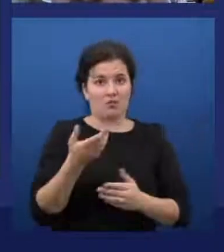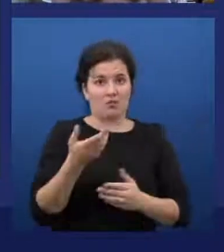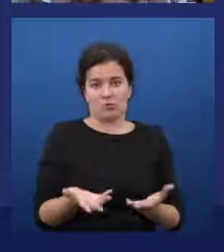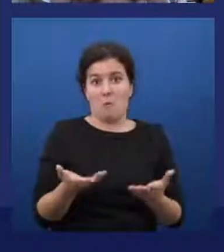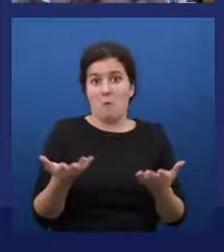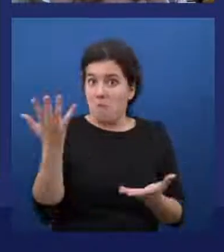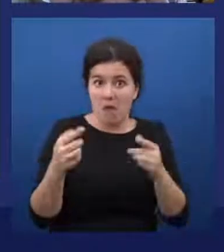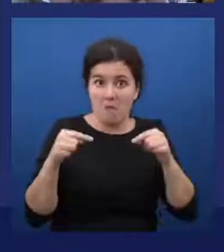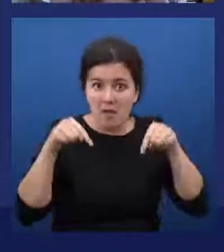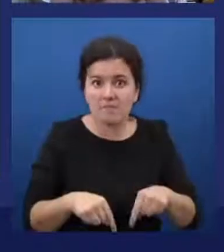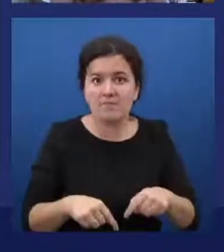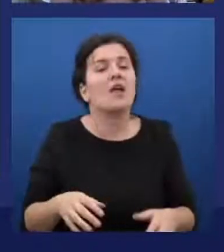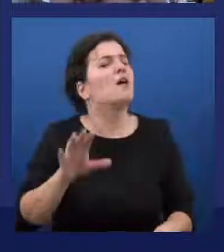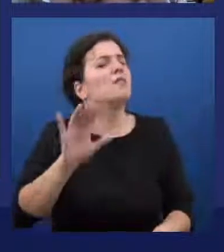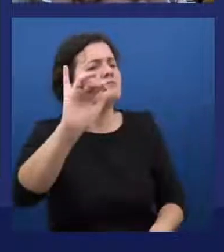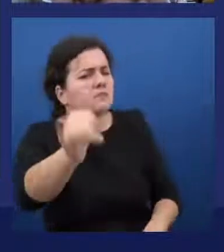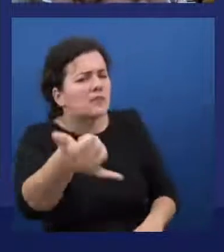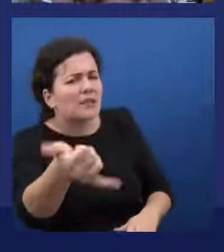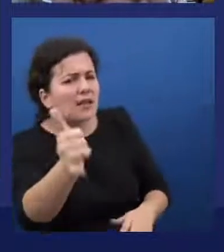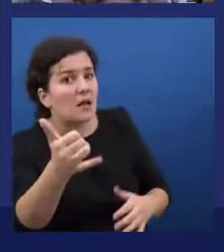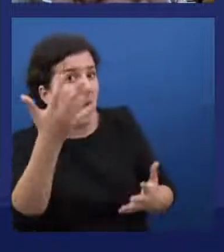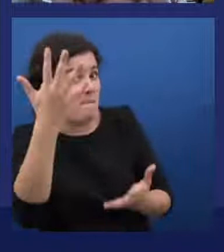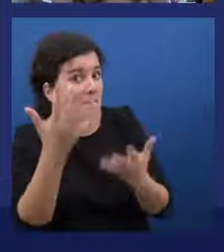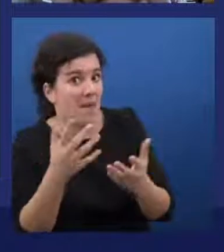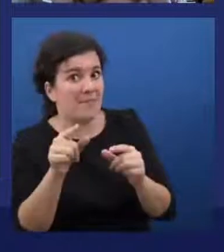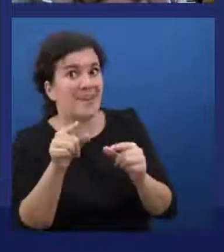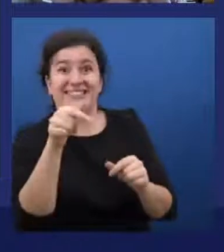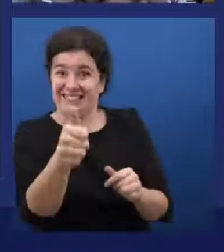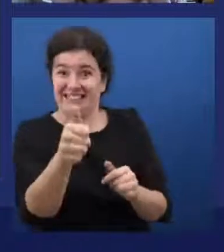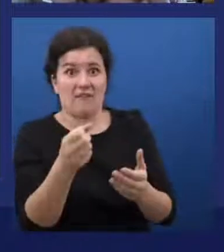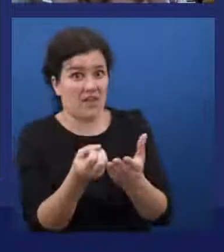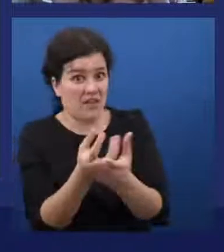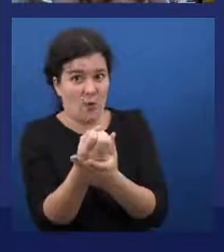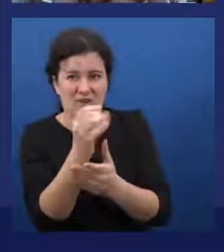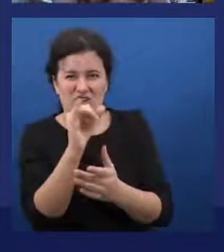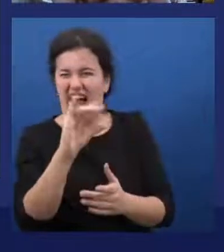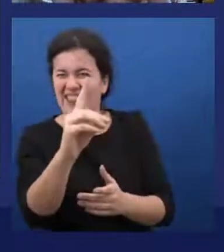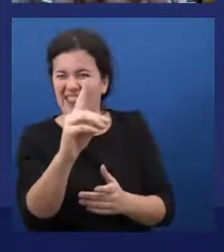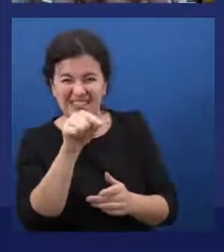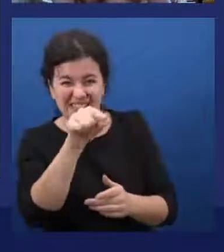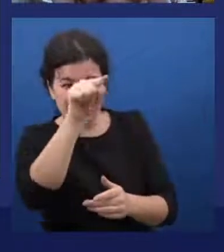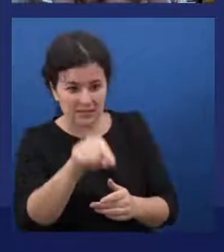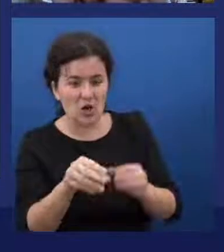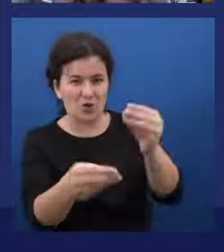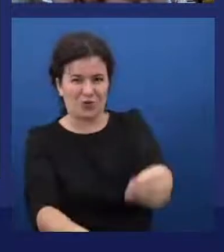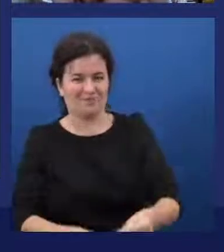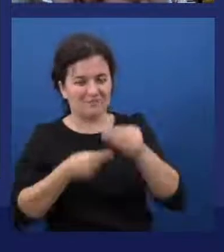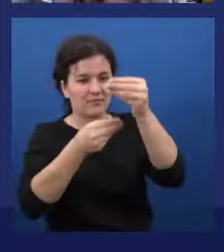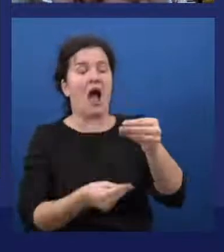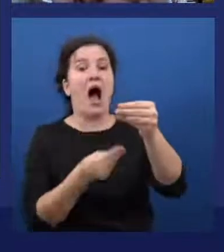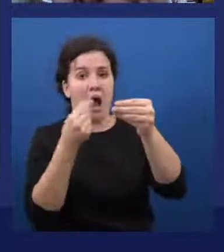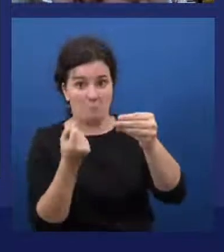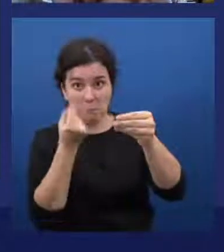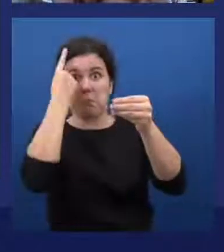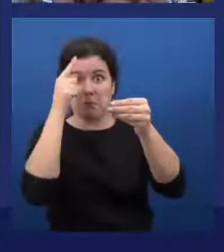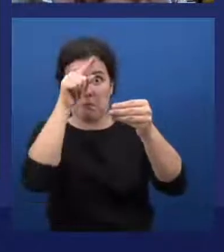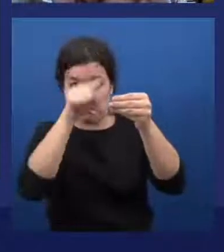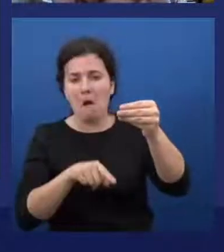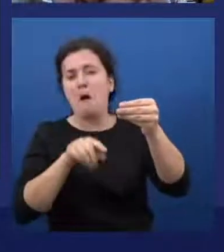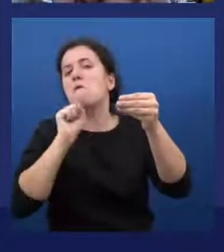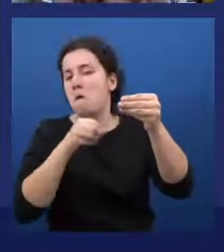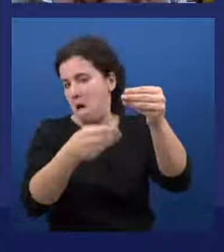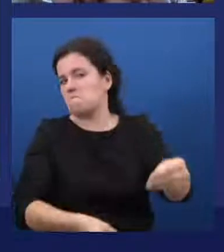users understand those IDs, if it's something they have access to, then that's totally fine to pass just